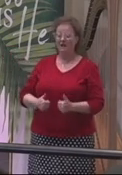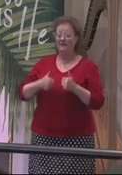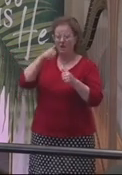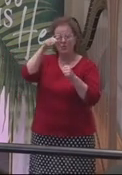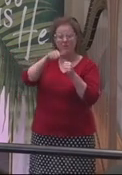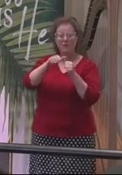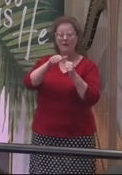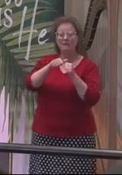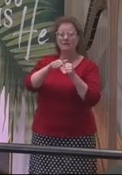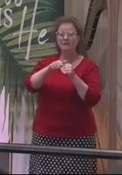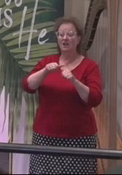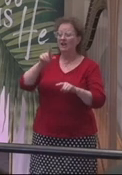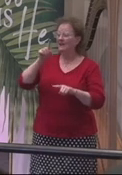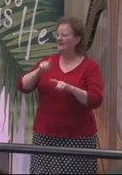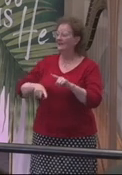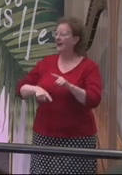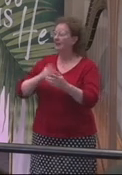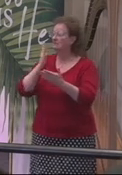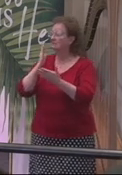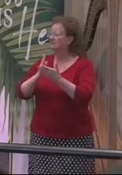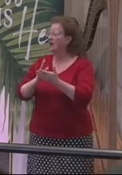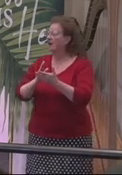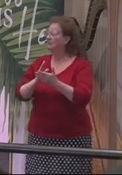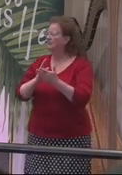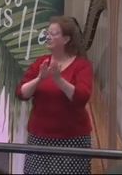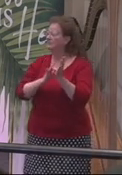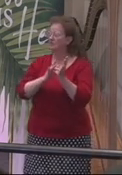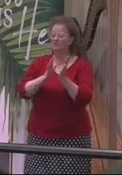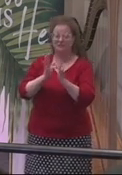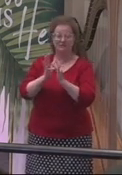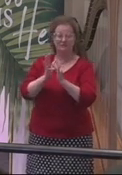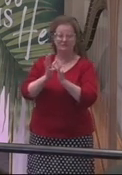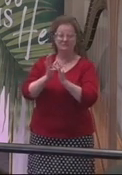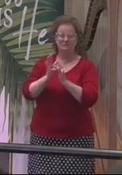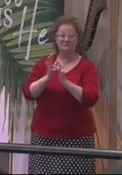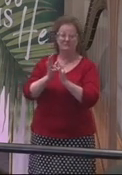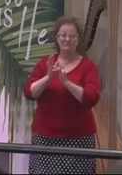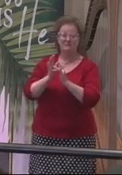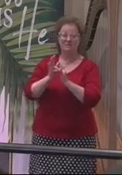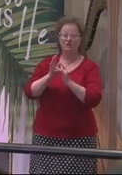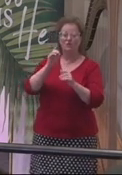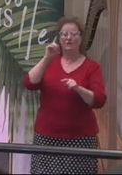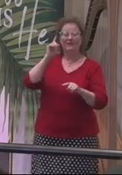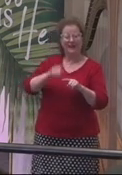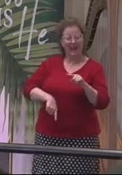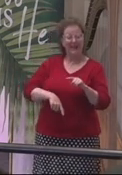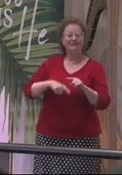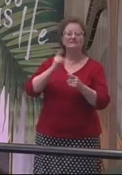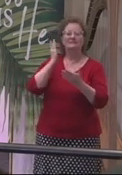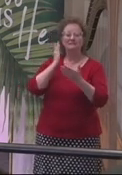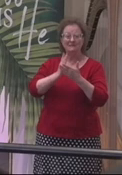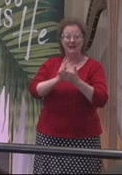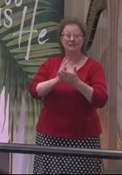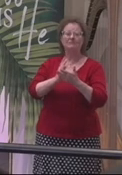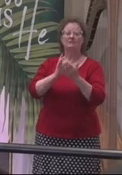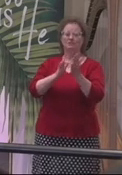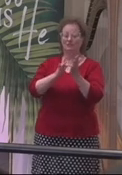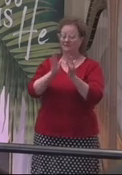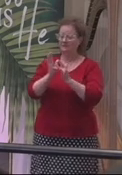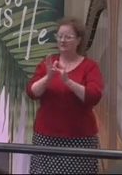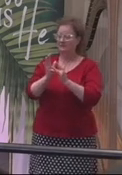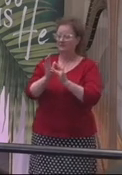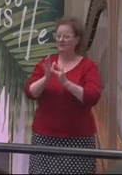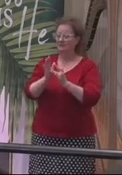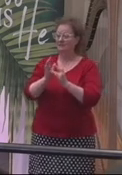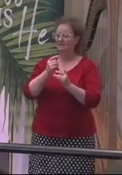reminder that you can't stop Jesus. Remember this. You can't stop Jesus. Will you